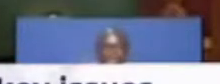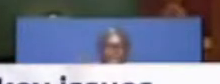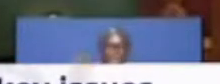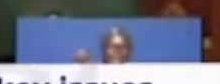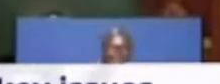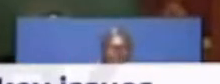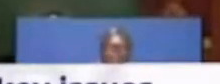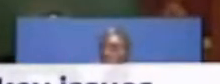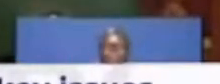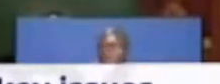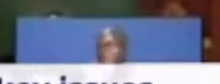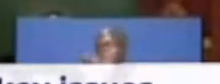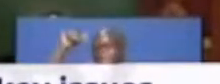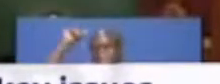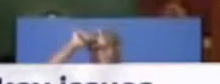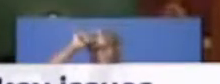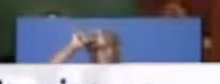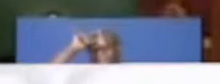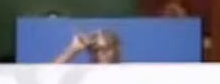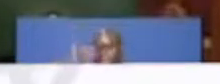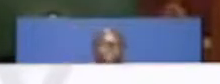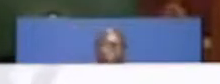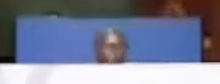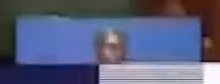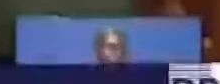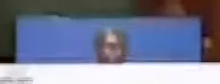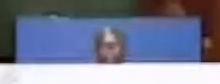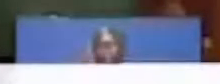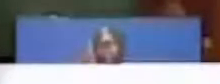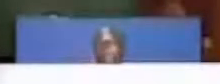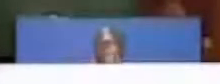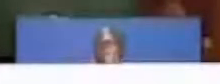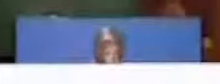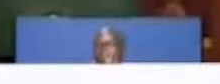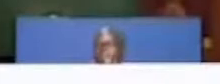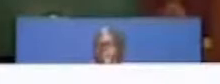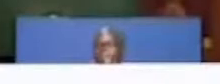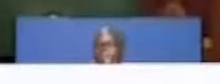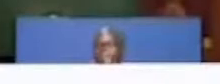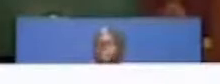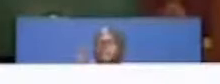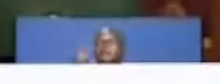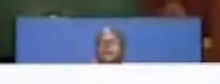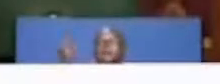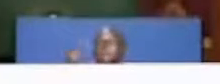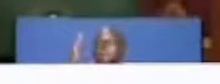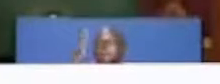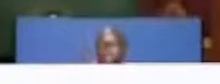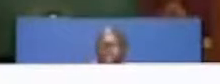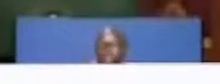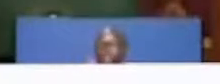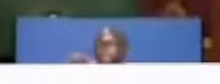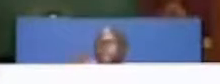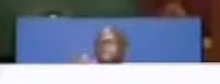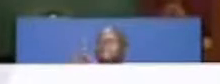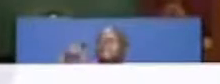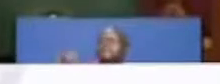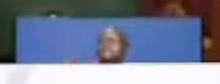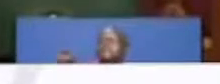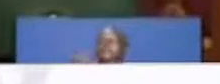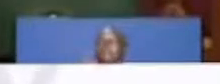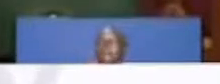my administration. A case in point is that we have doubled our real GDP. We have also